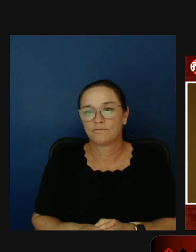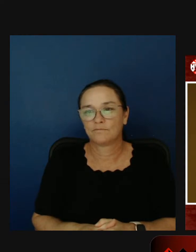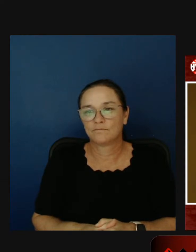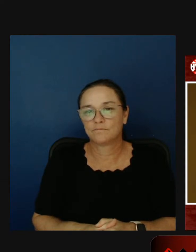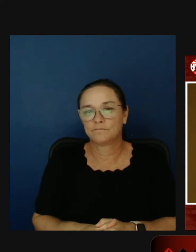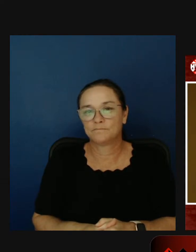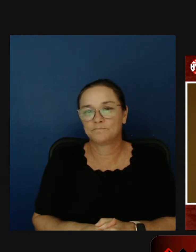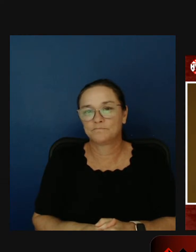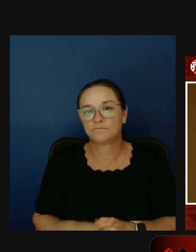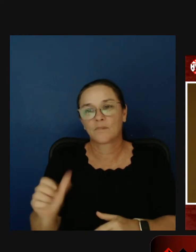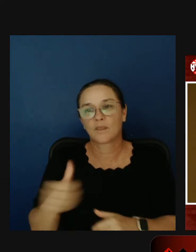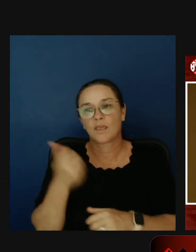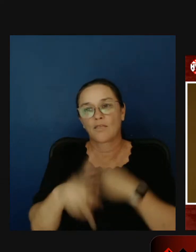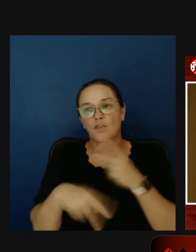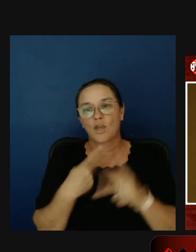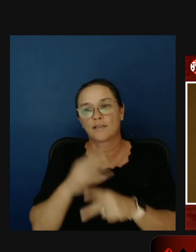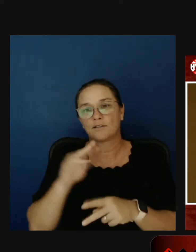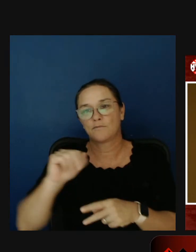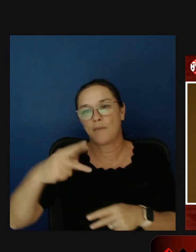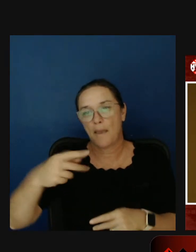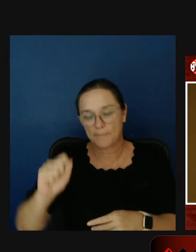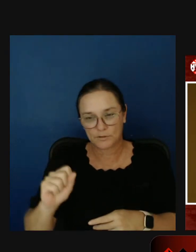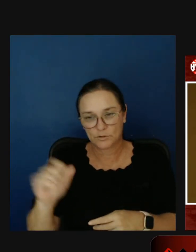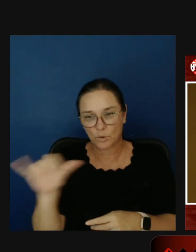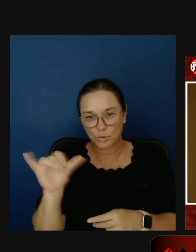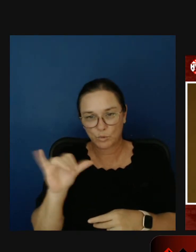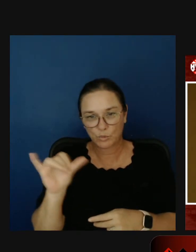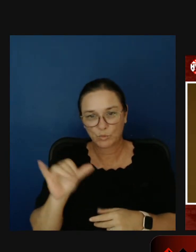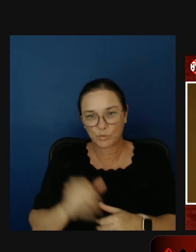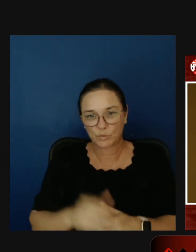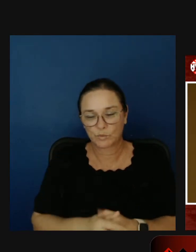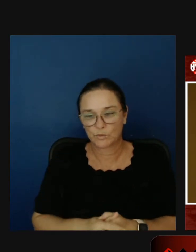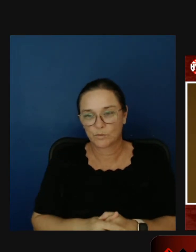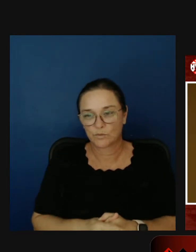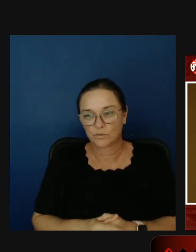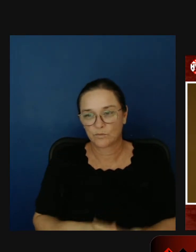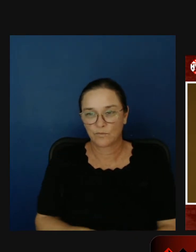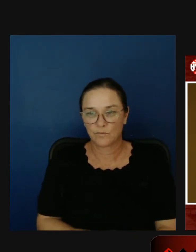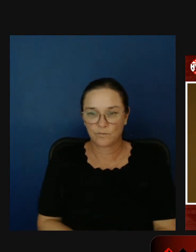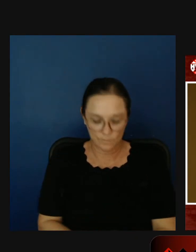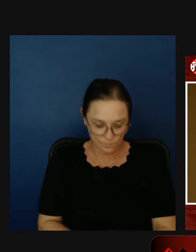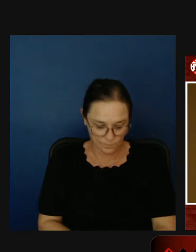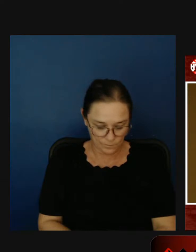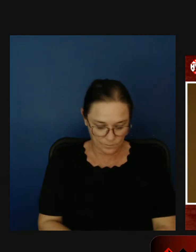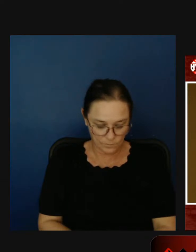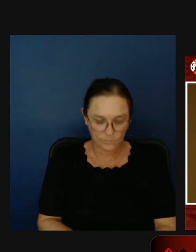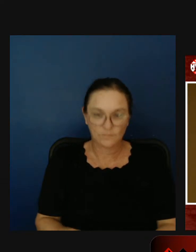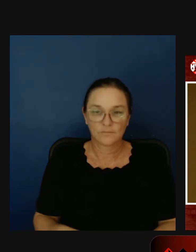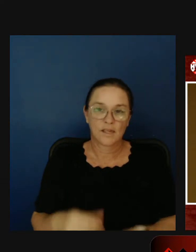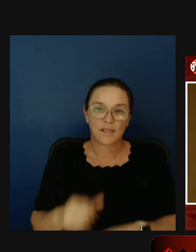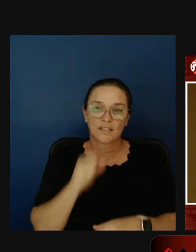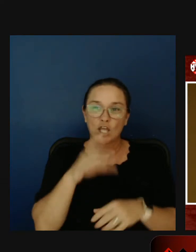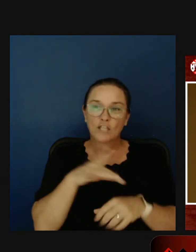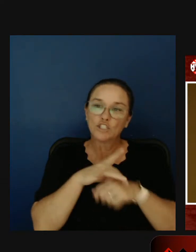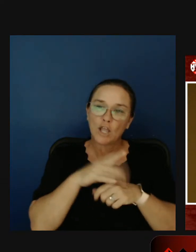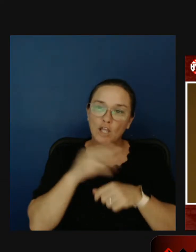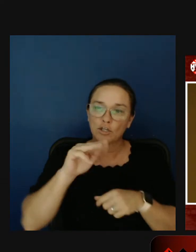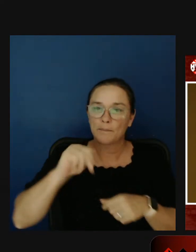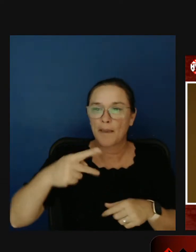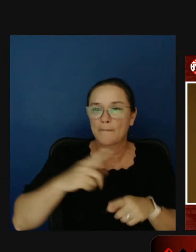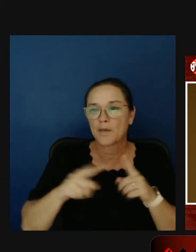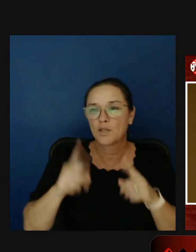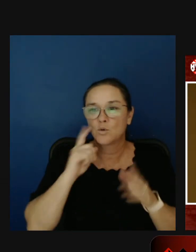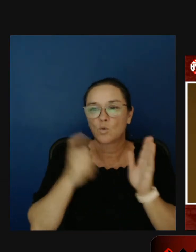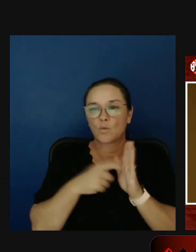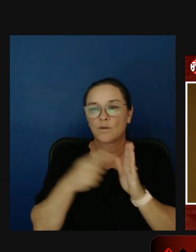There's other types of maps that are put out as well. I wouldn't necessarily call this a geologic map, but you might notice this side of the island. This is